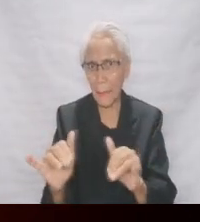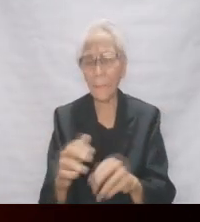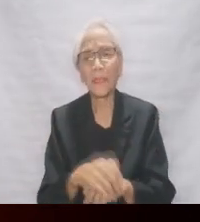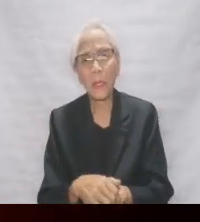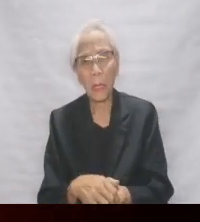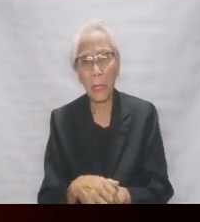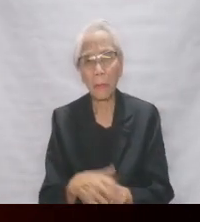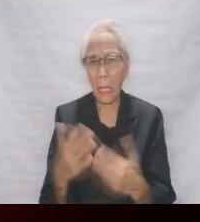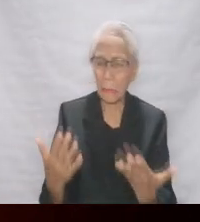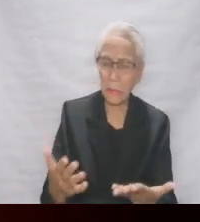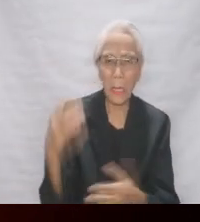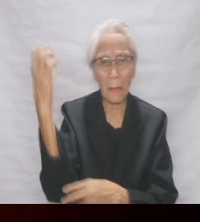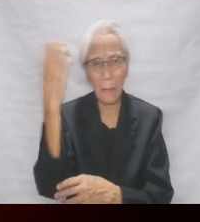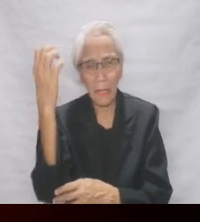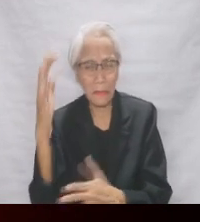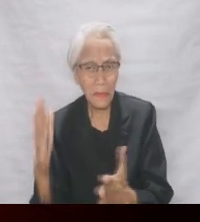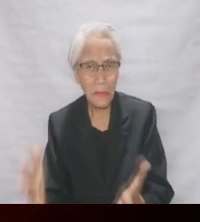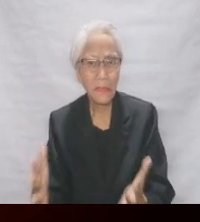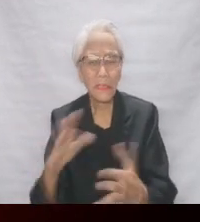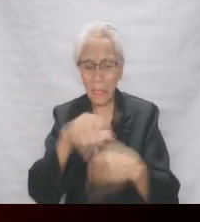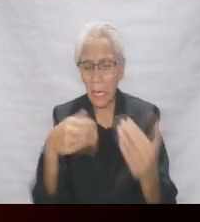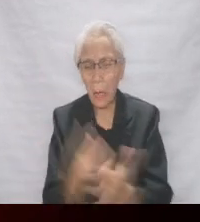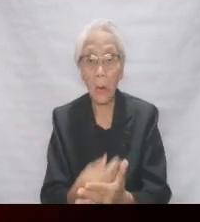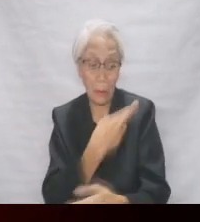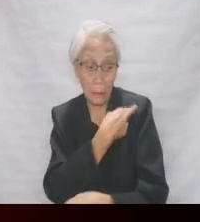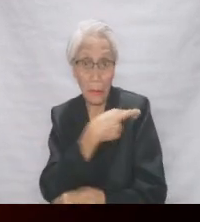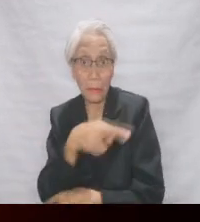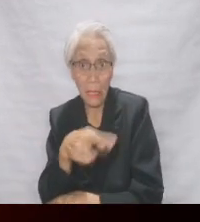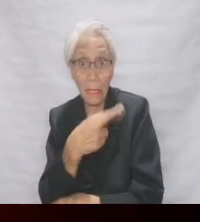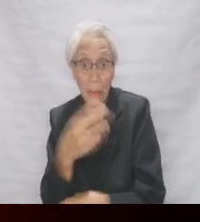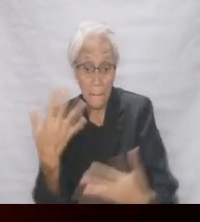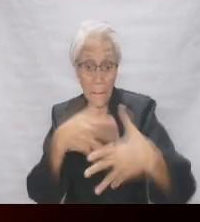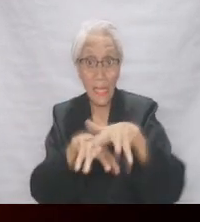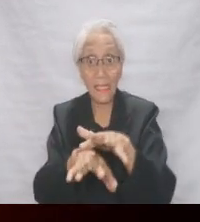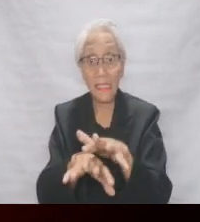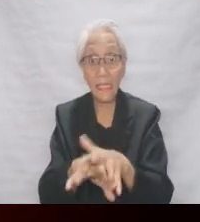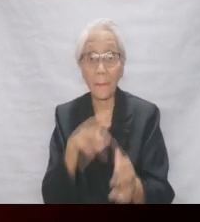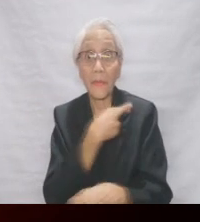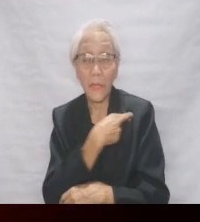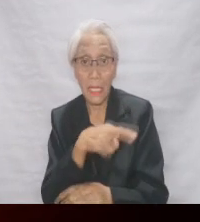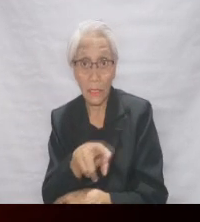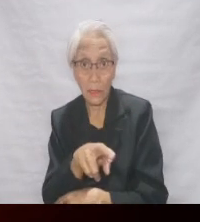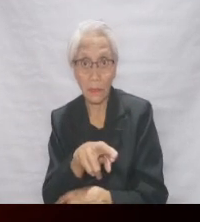as televangelists and practically all sects and denominations of mainstream religions.